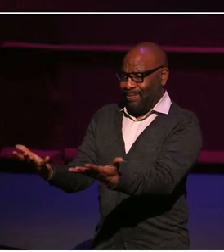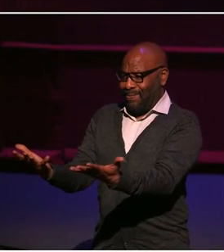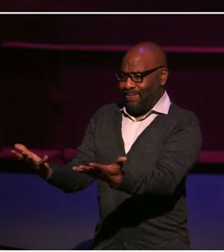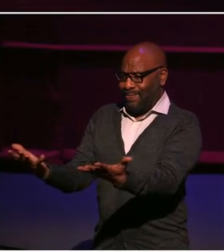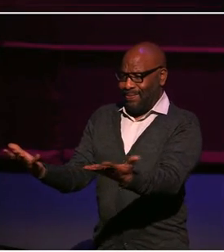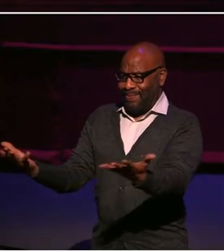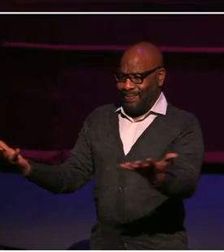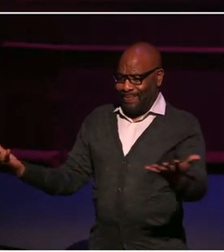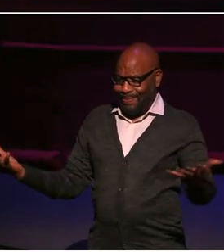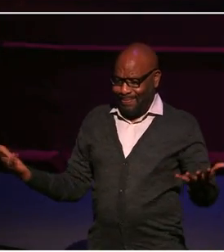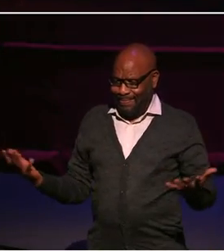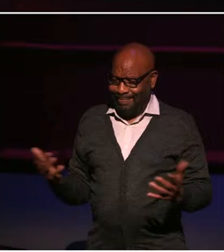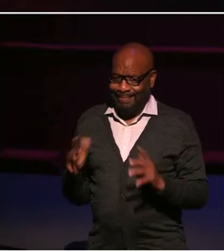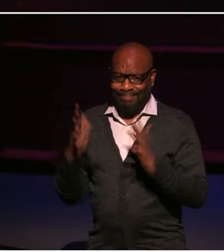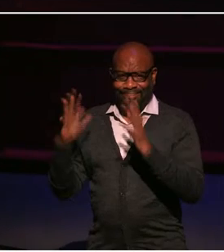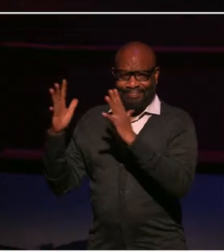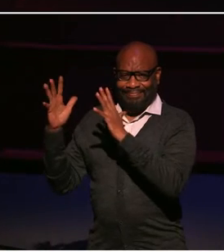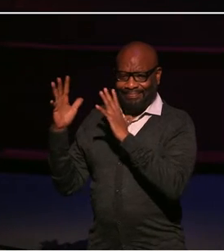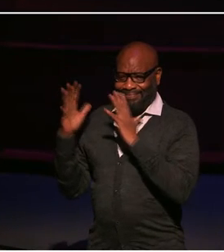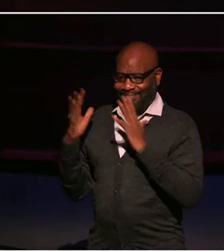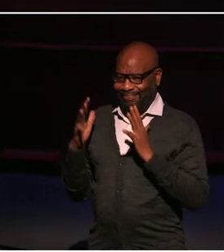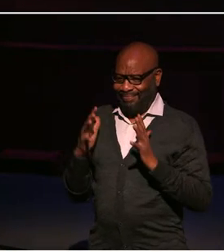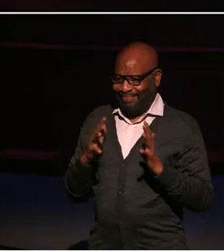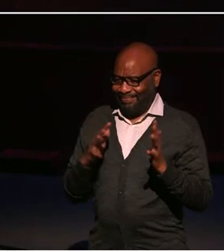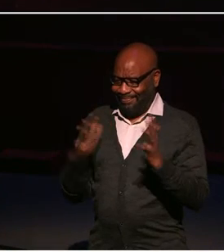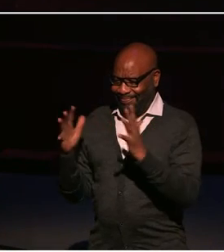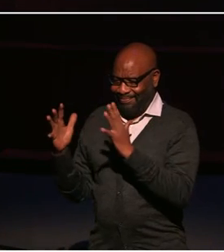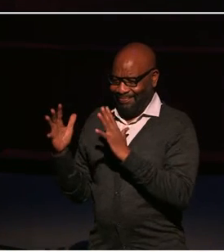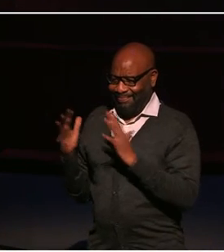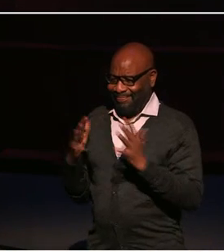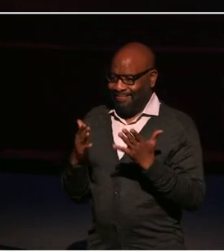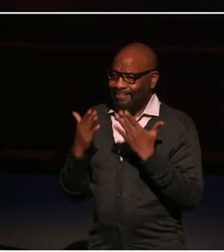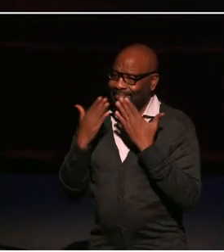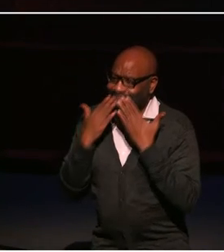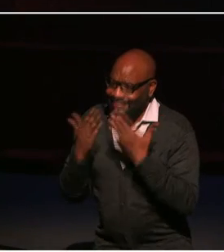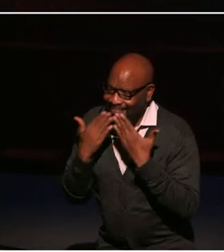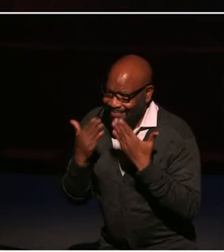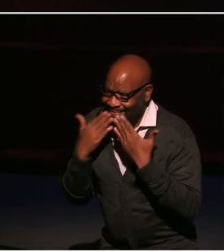Hey. How a dupes chalup. Thank you, folks. I love you, Auntie.